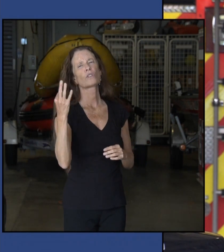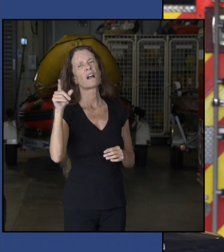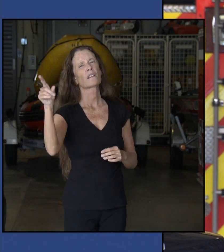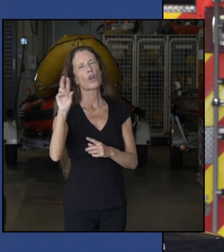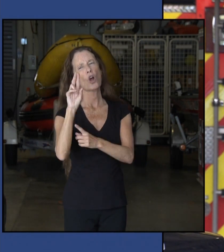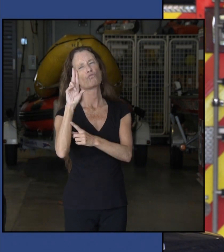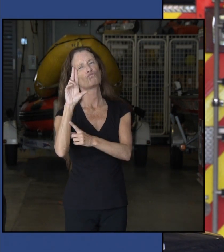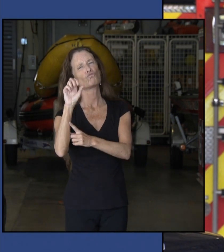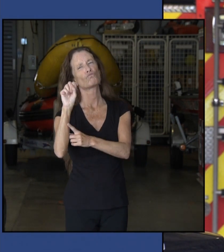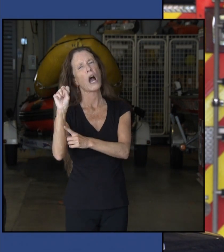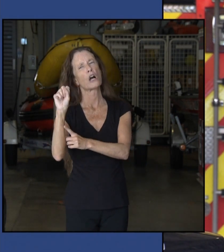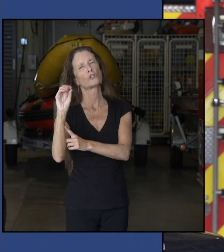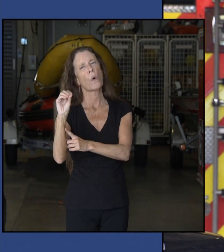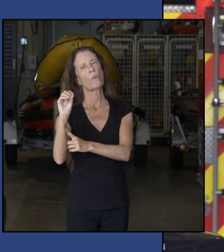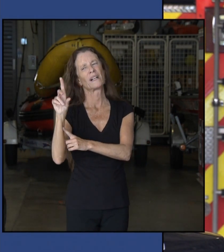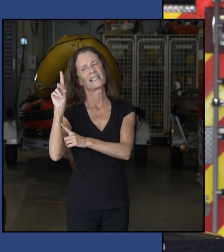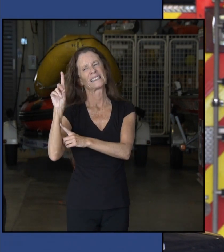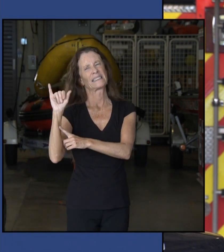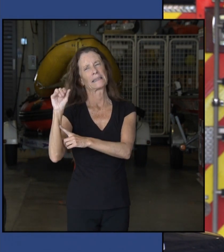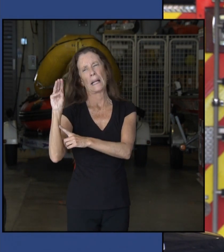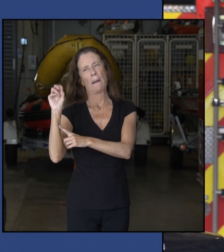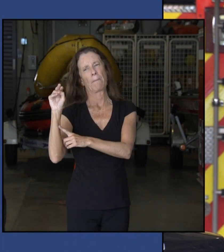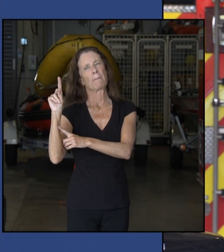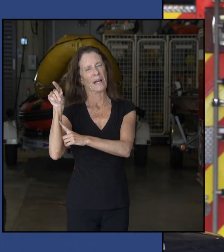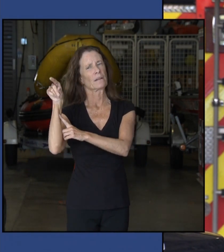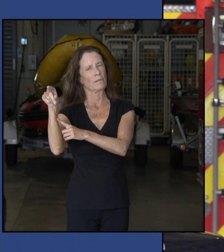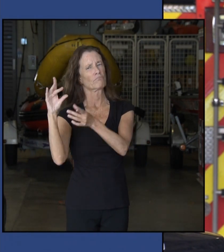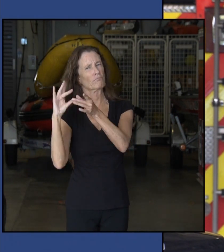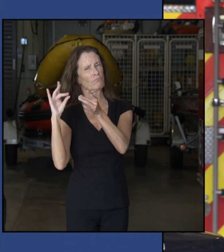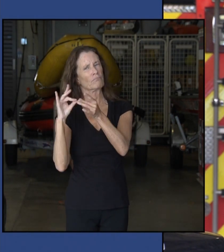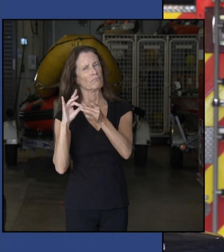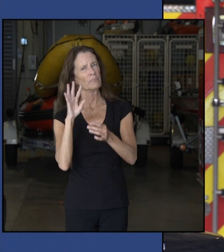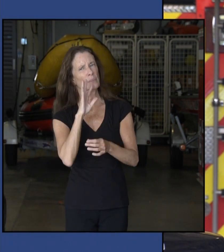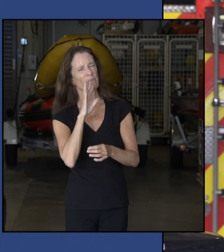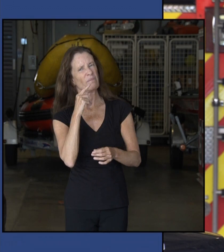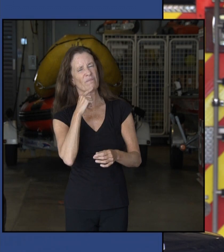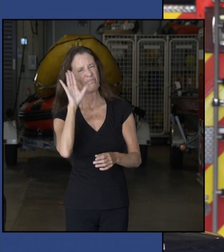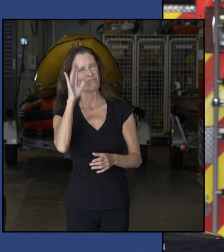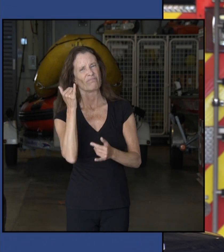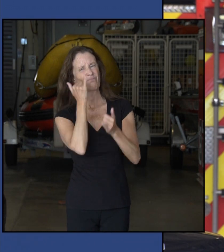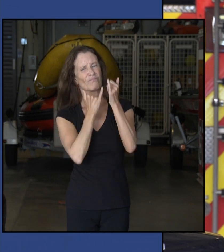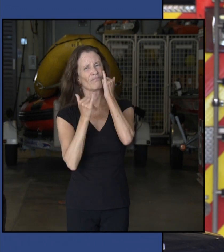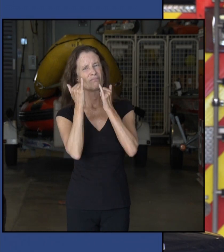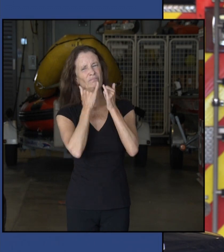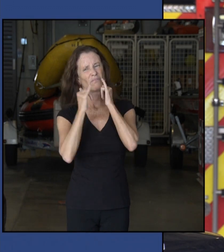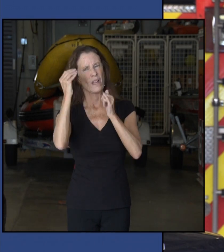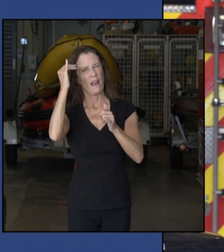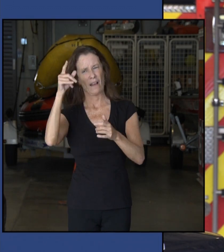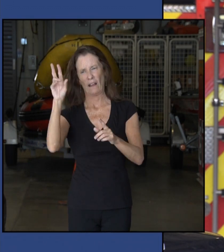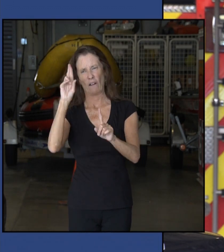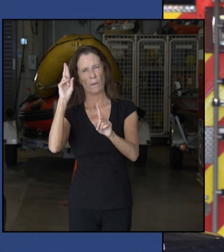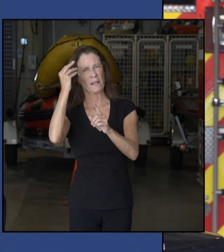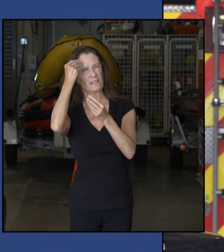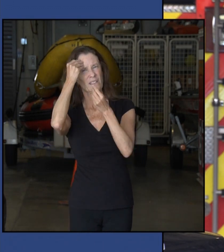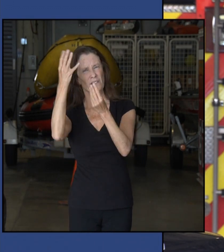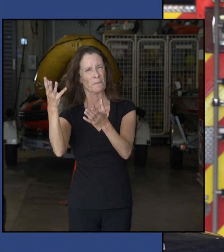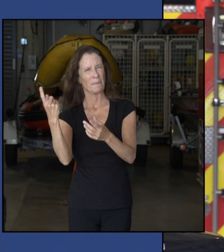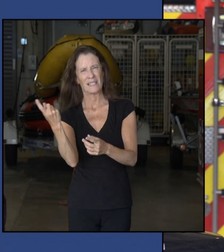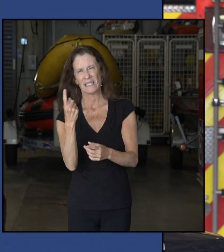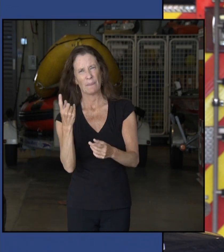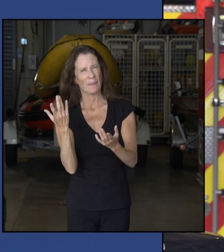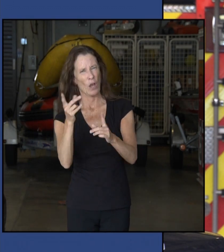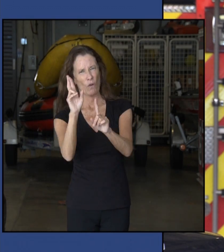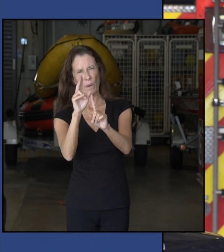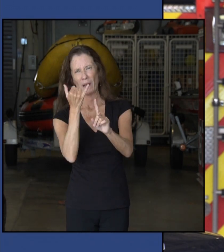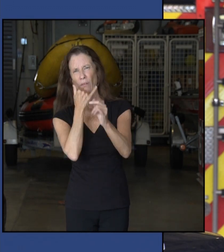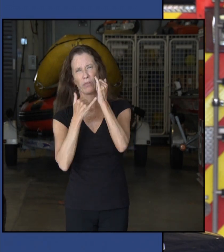cited disinformation or misinformation from Republicans. Do you have examples of that? Like, what is your concern with Republicans and information they